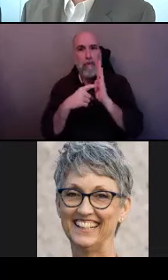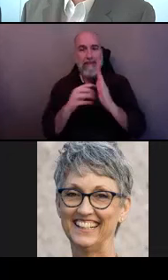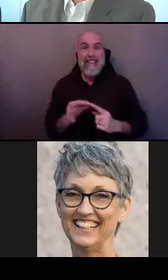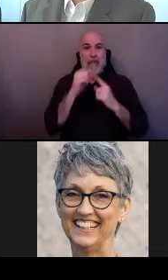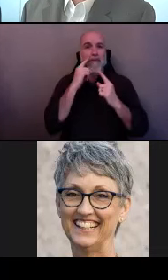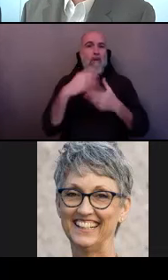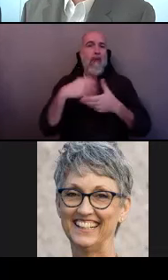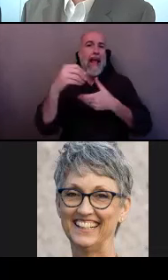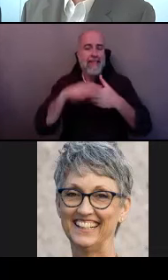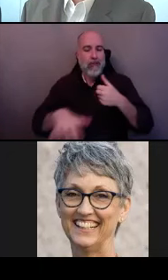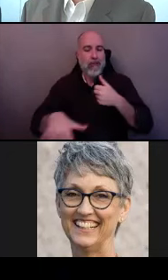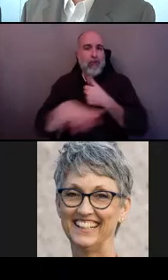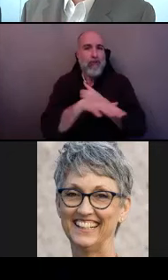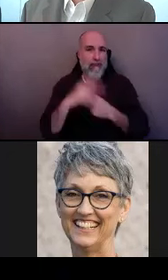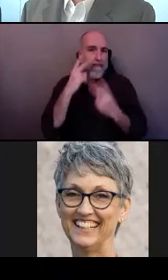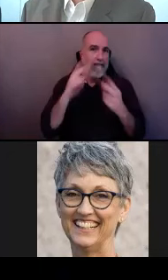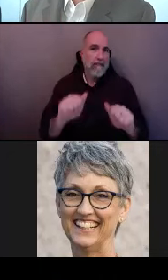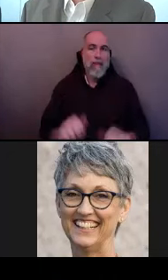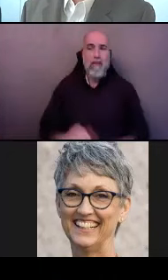exterior visible route.